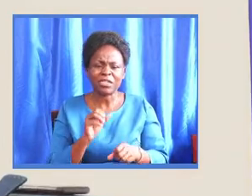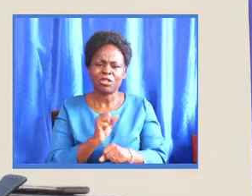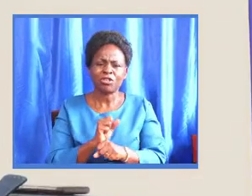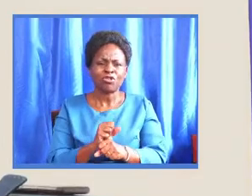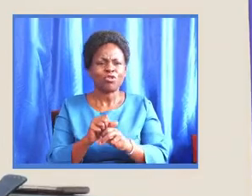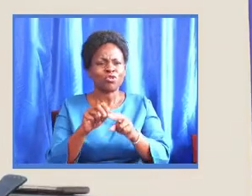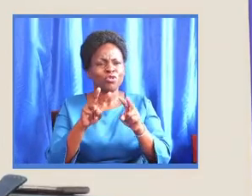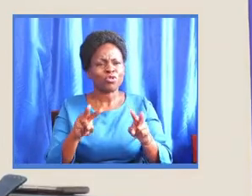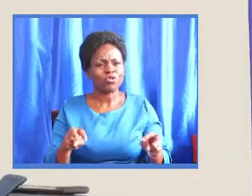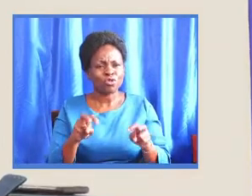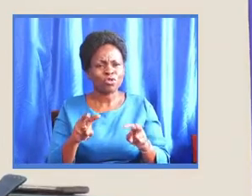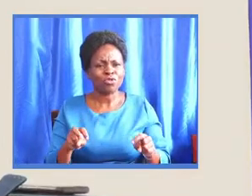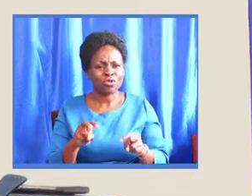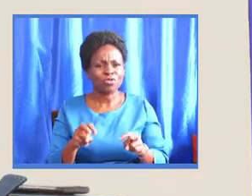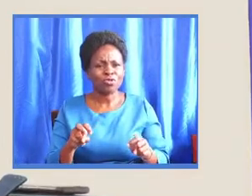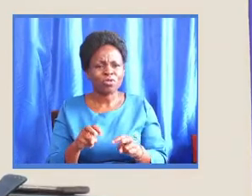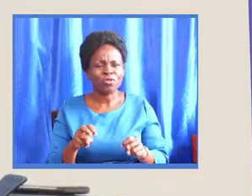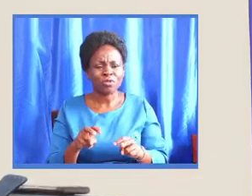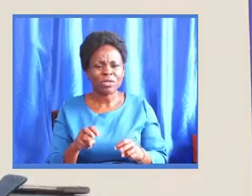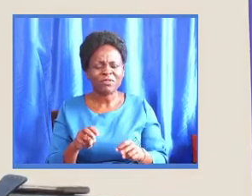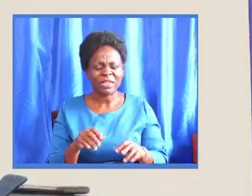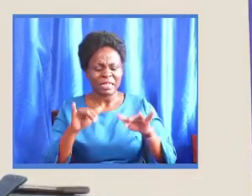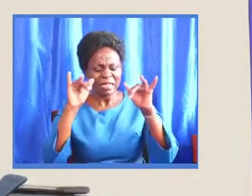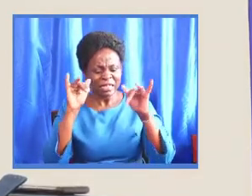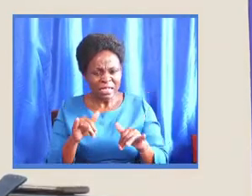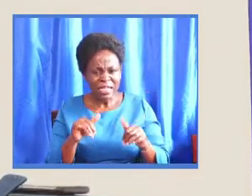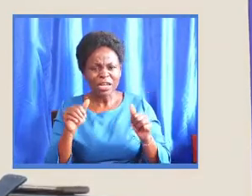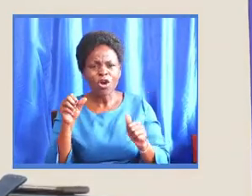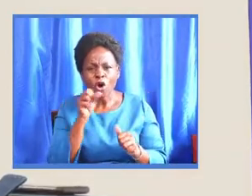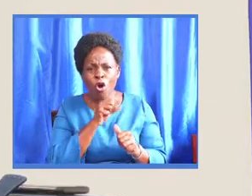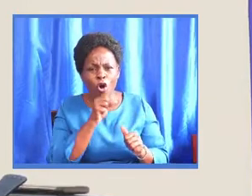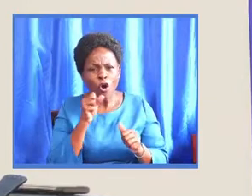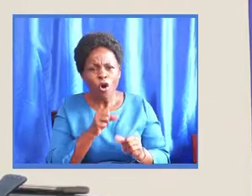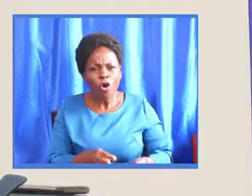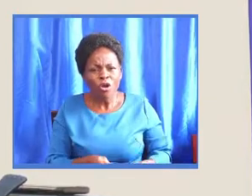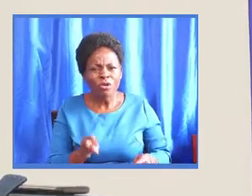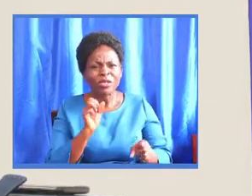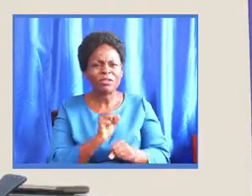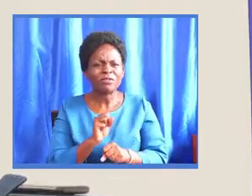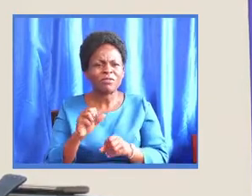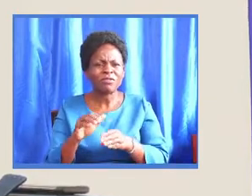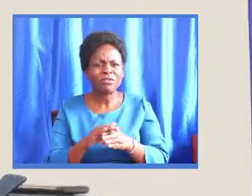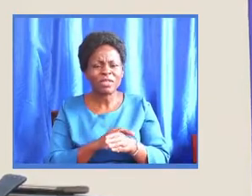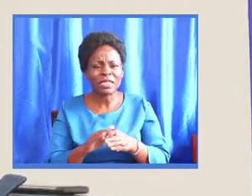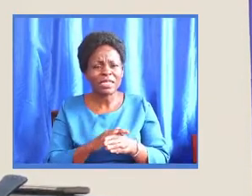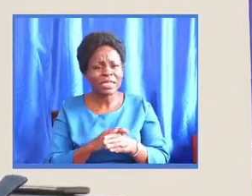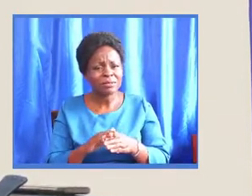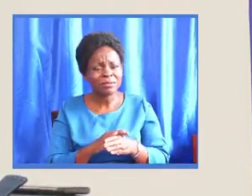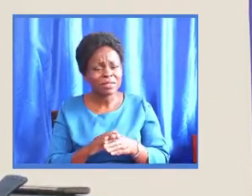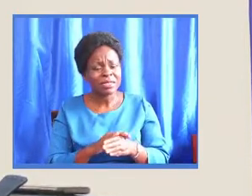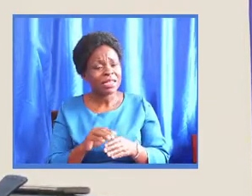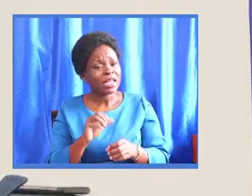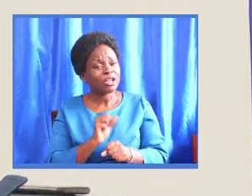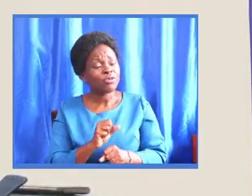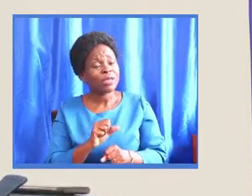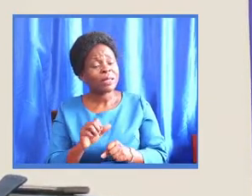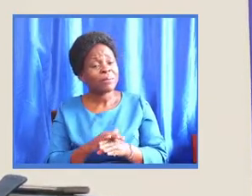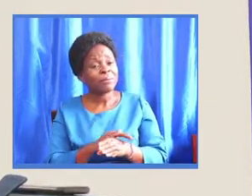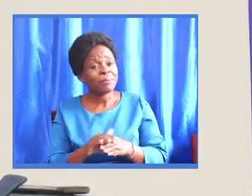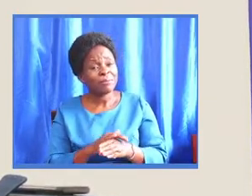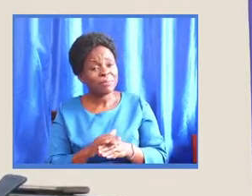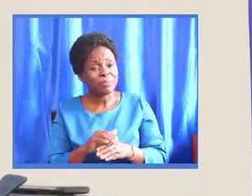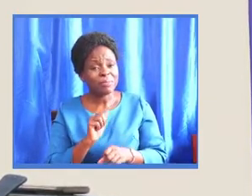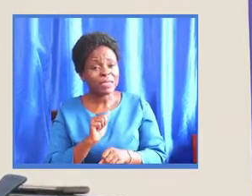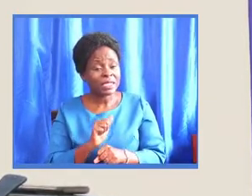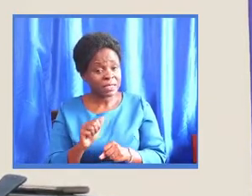not stick to the old ways of doing business. For example, the brokers now are changing their ways of doing